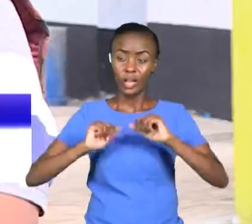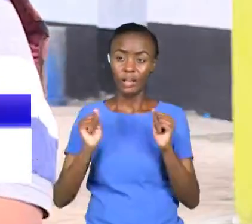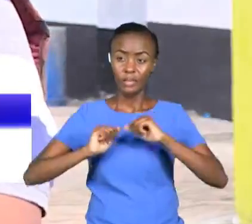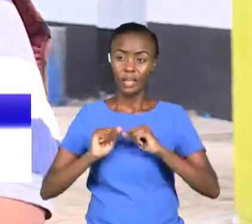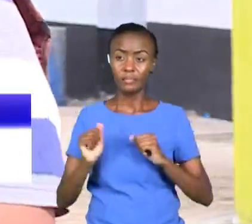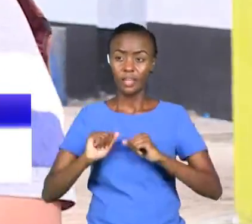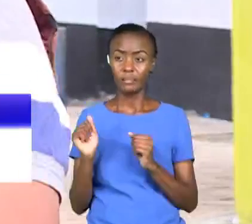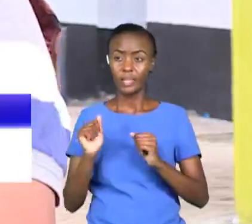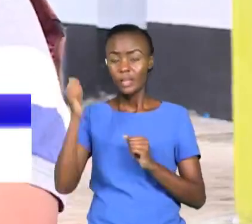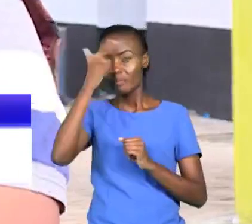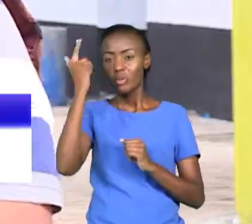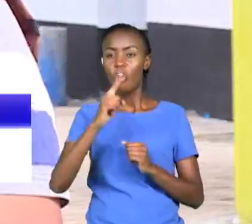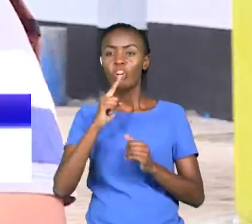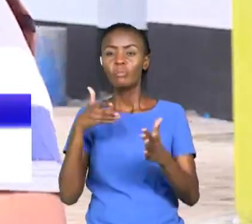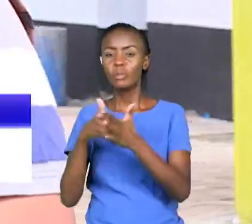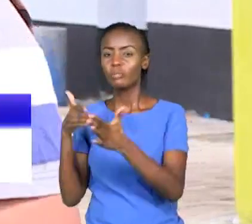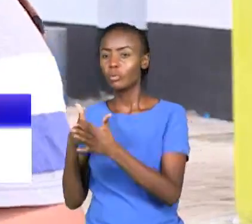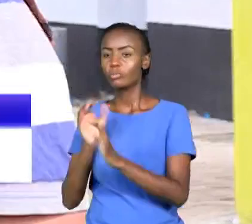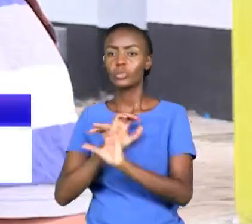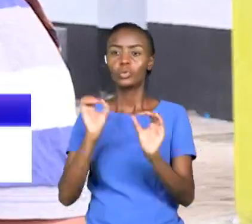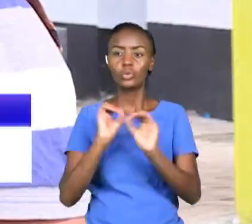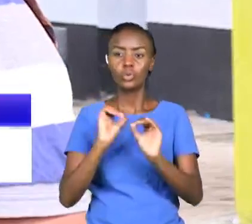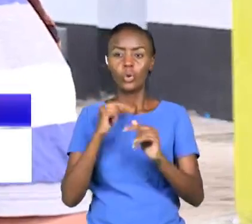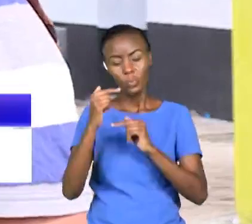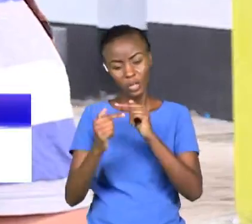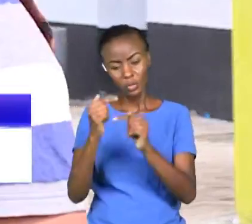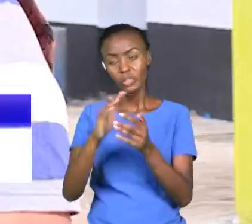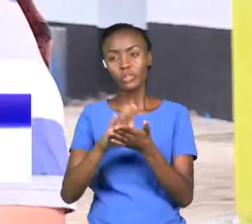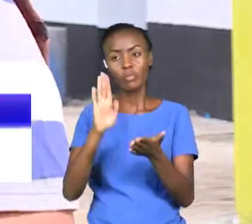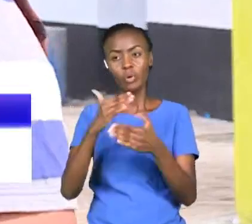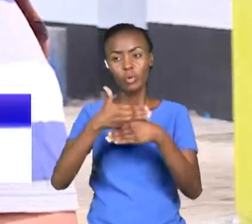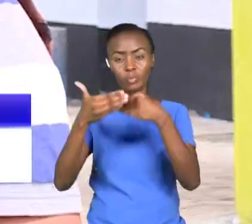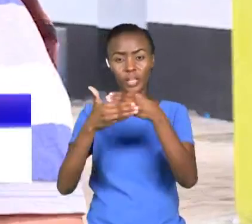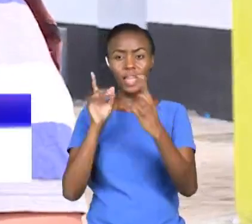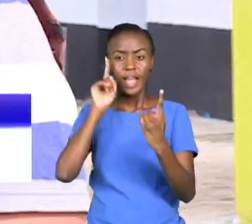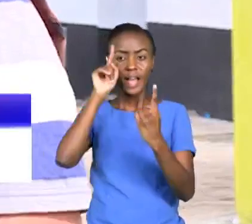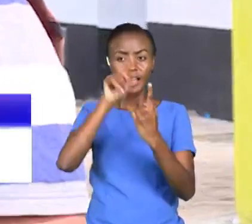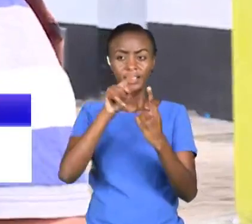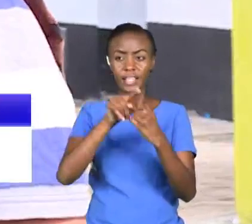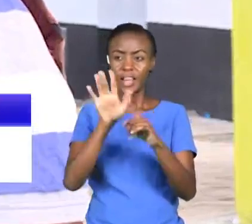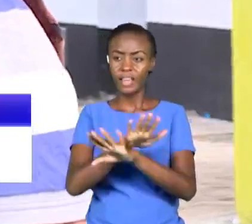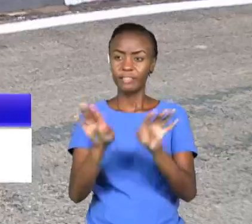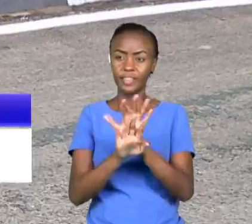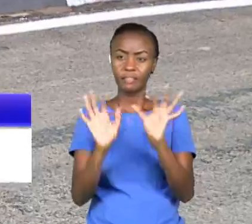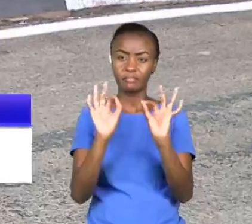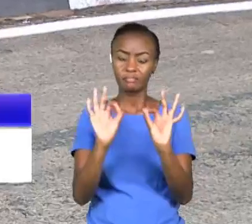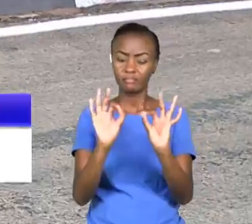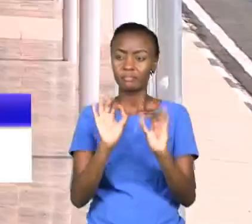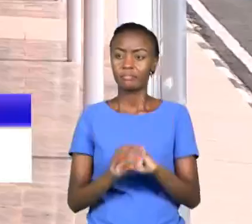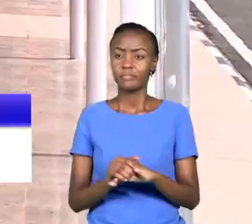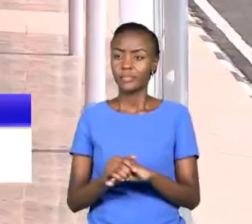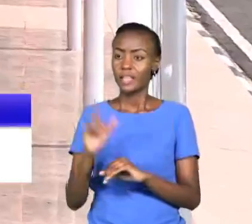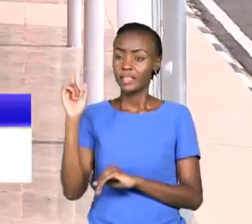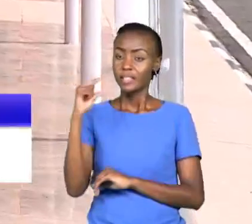moja hamkuna kuingia. Lazima tutafanya hizi, tutafanya zingine kadhaa kwa kadhaa mpaka tuhakikishe kila kitu imekuwa sawa. The